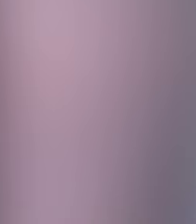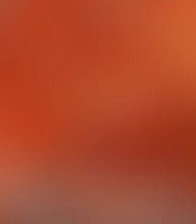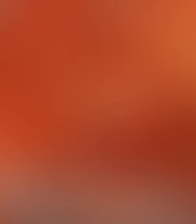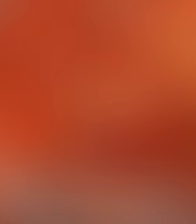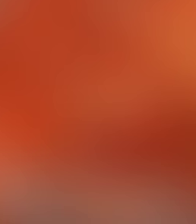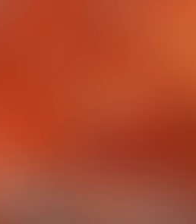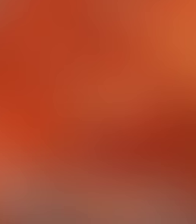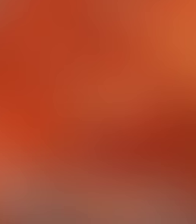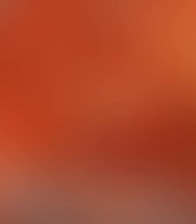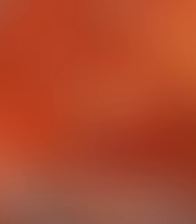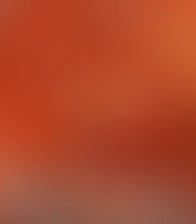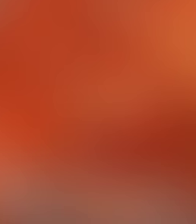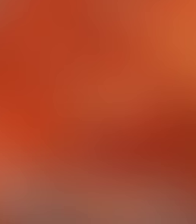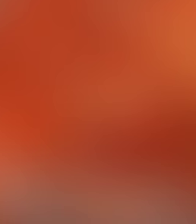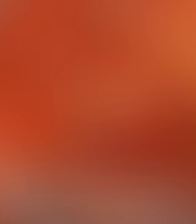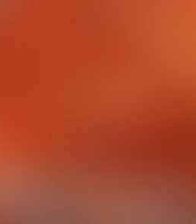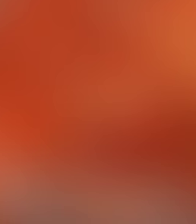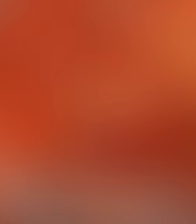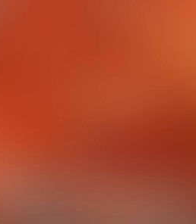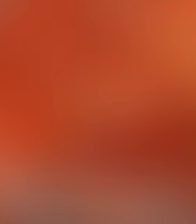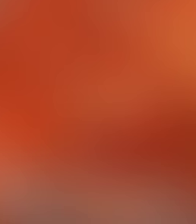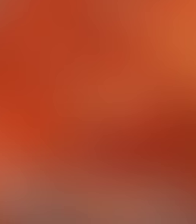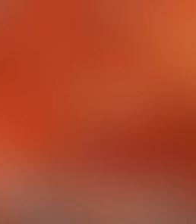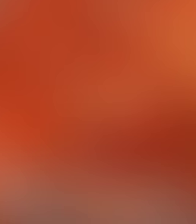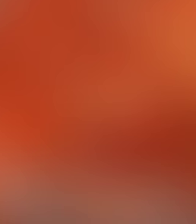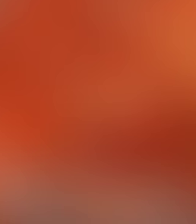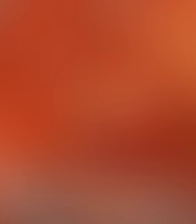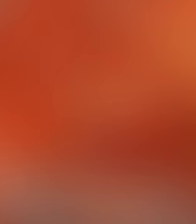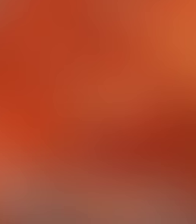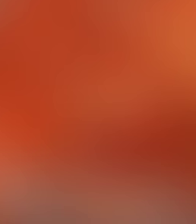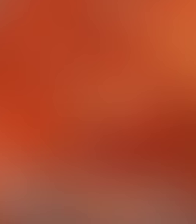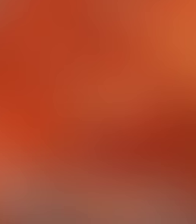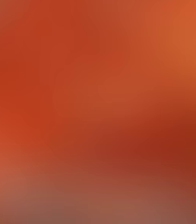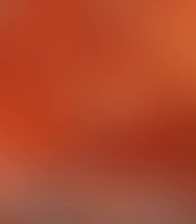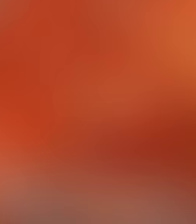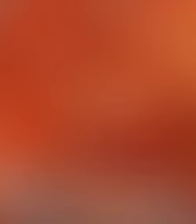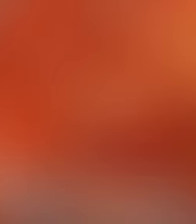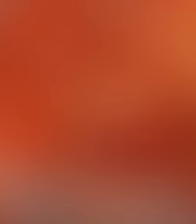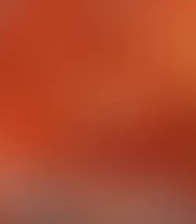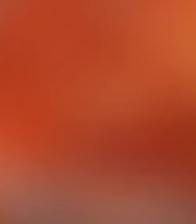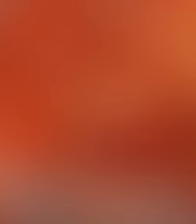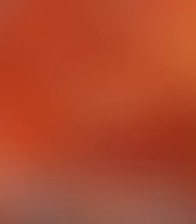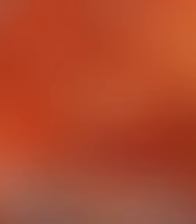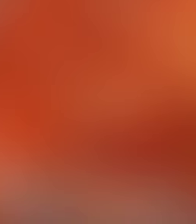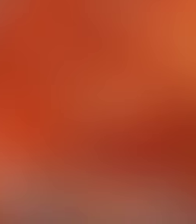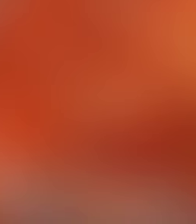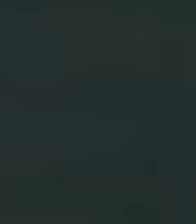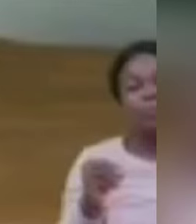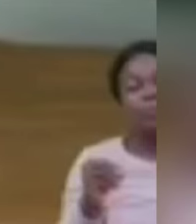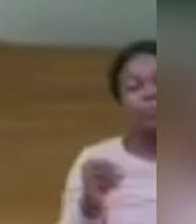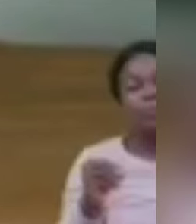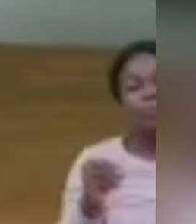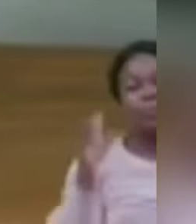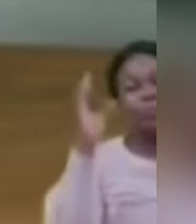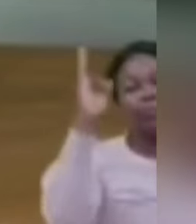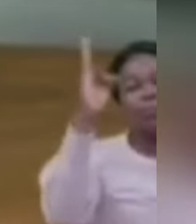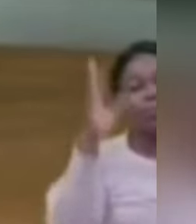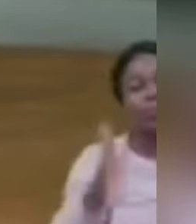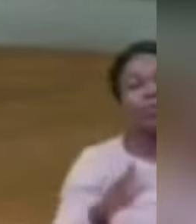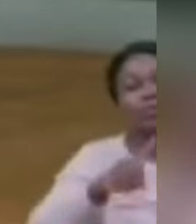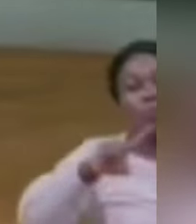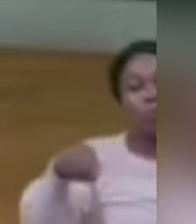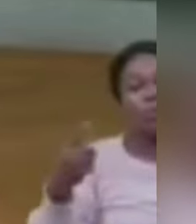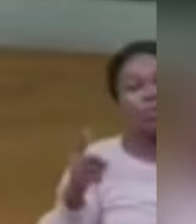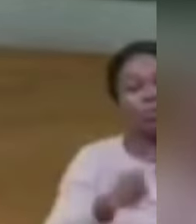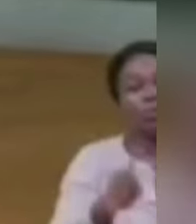wife, Mrs. Folashade Adenike Blaze, in October 2010. However, while addressing his congregation on